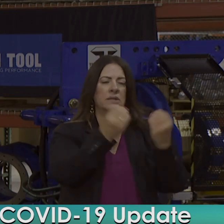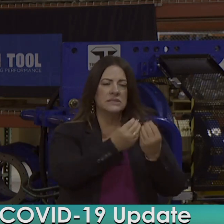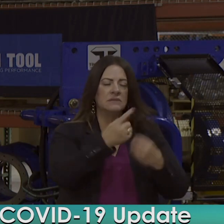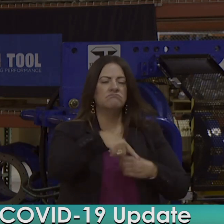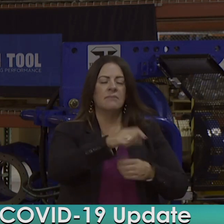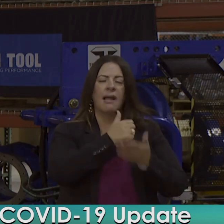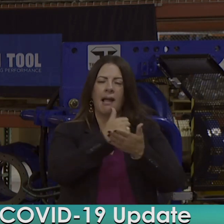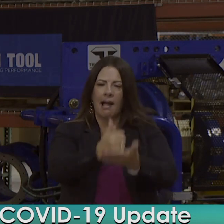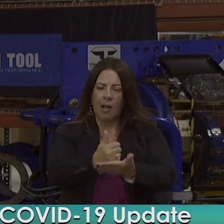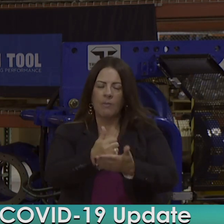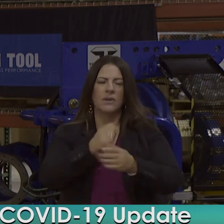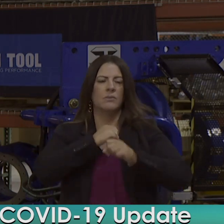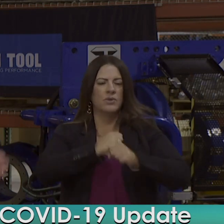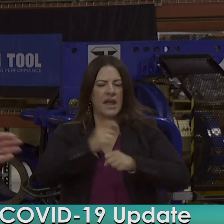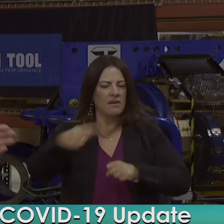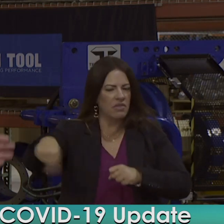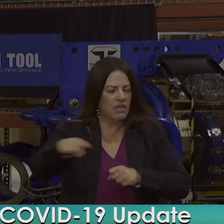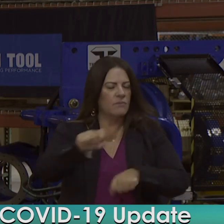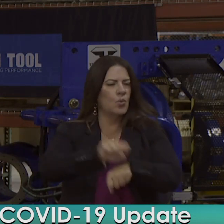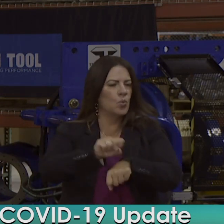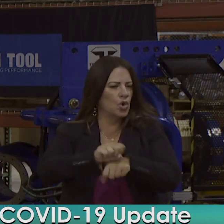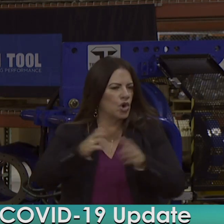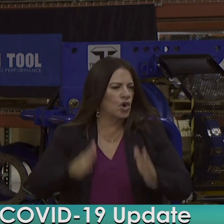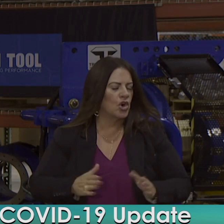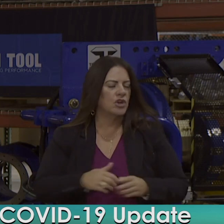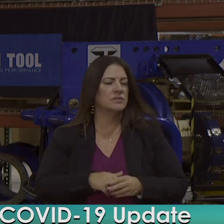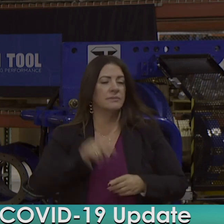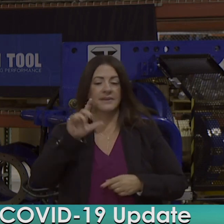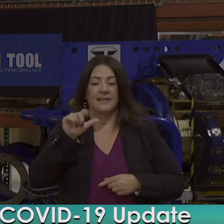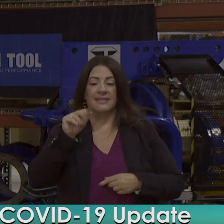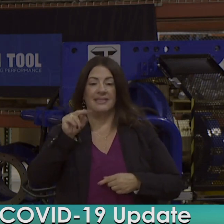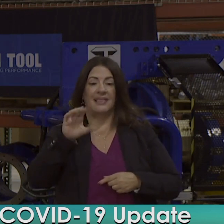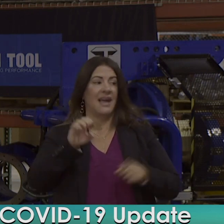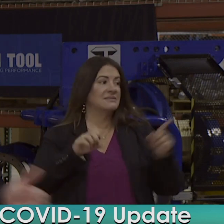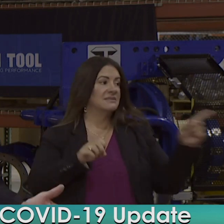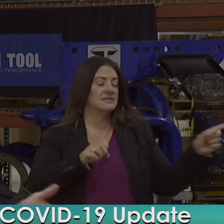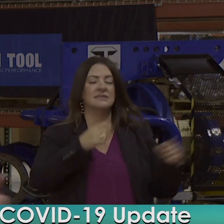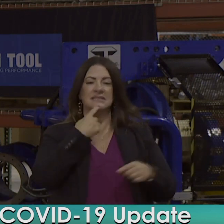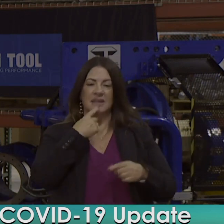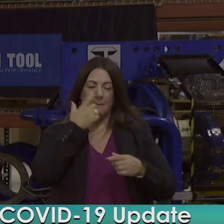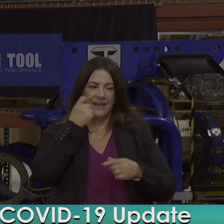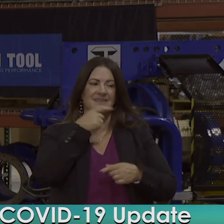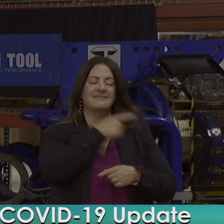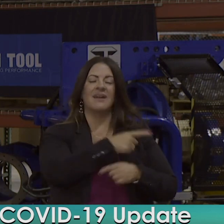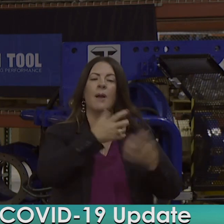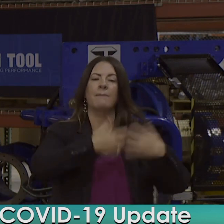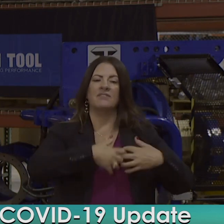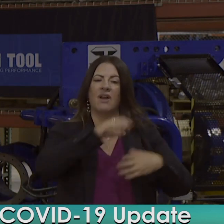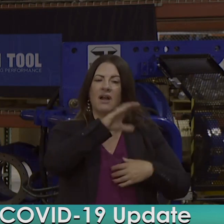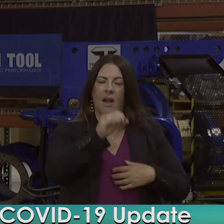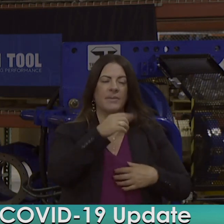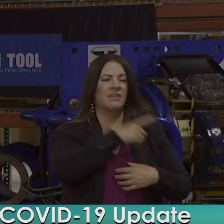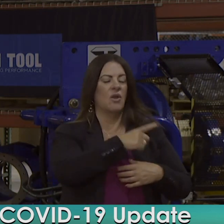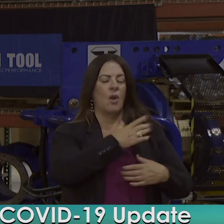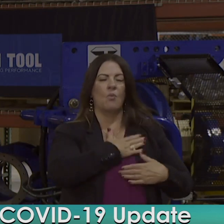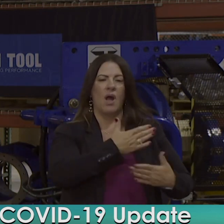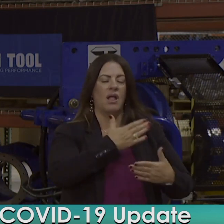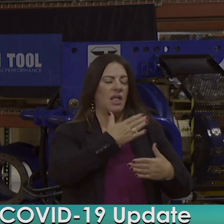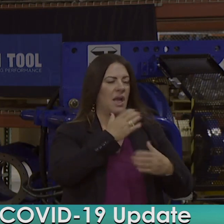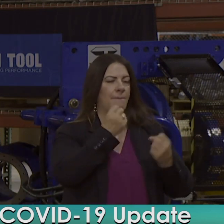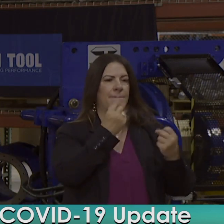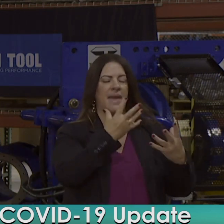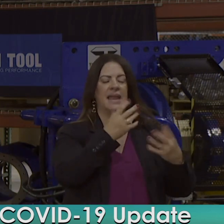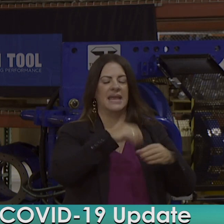to protect those workers. As Lance just said, because of the CMTA partnership, I couldn't be, again, more pleased, proud of their